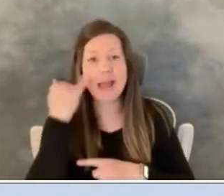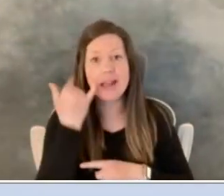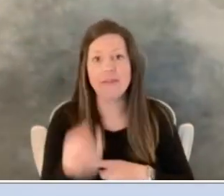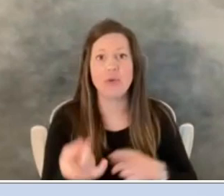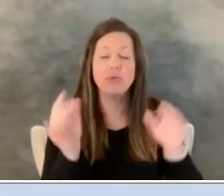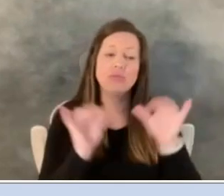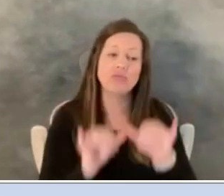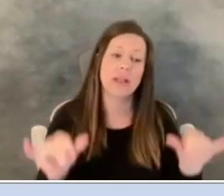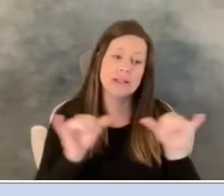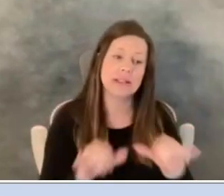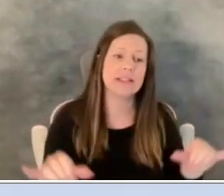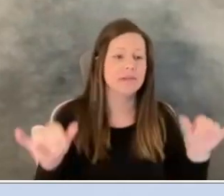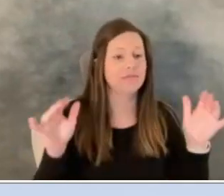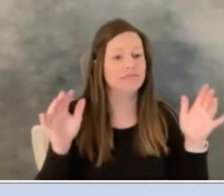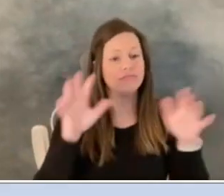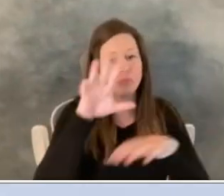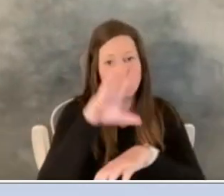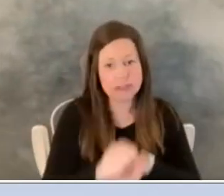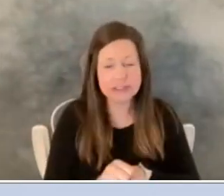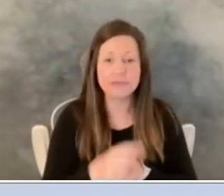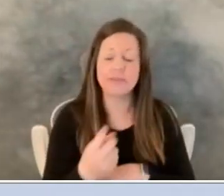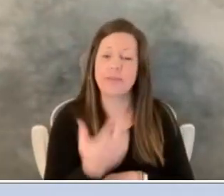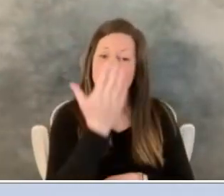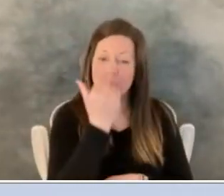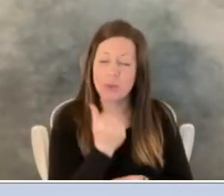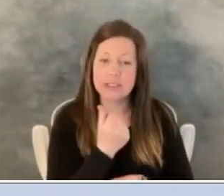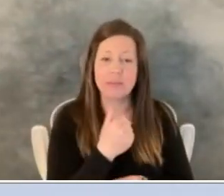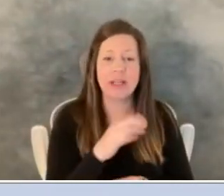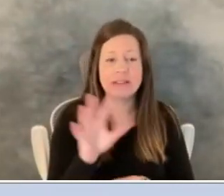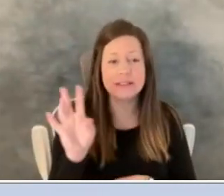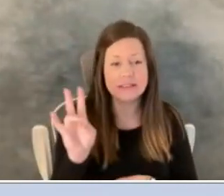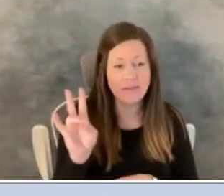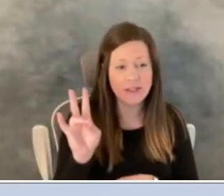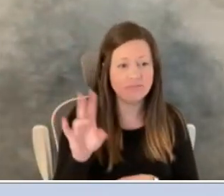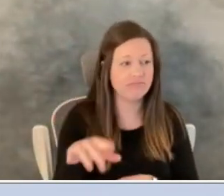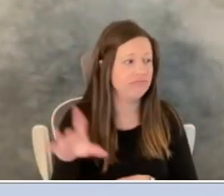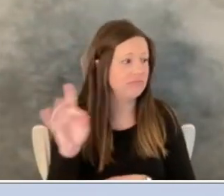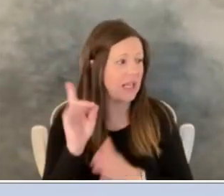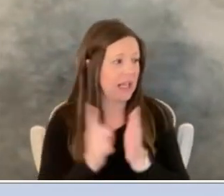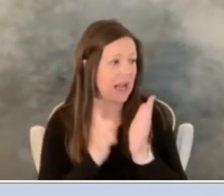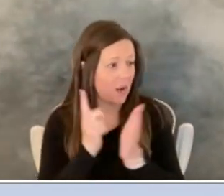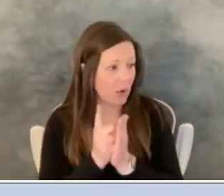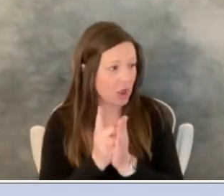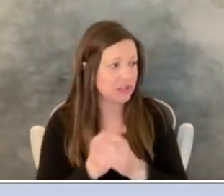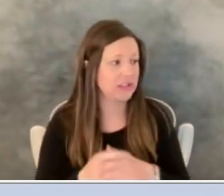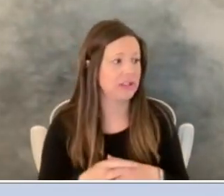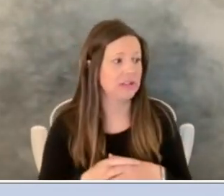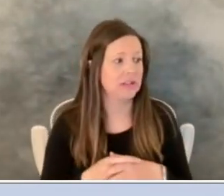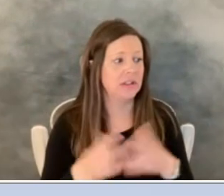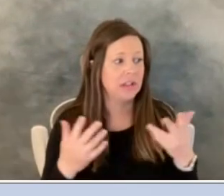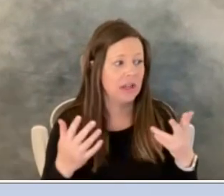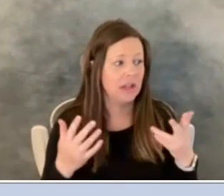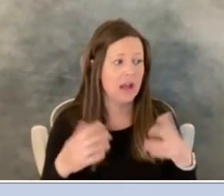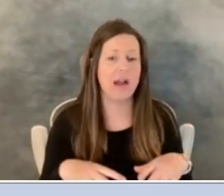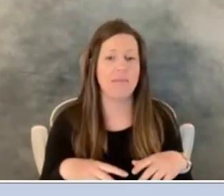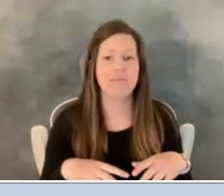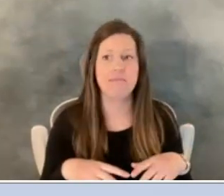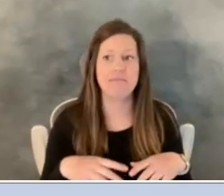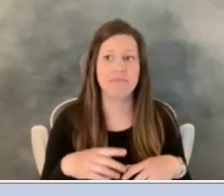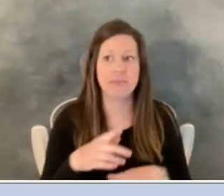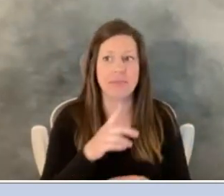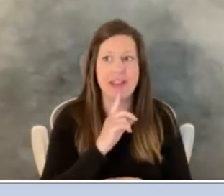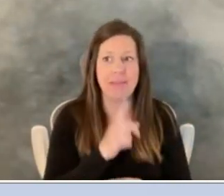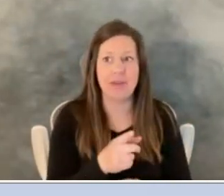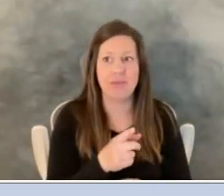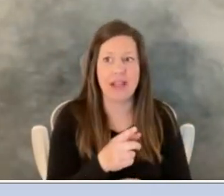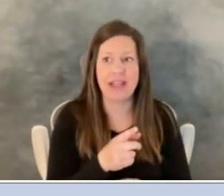routine, you are sleeping 7 to 8 hours, you don't need to wear a watch, because I also feel